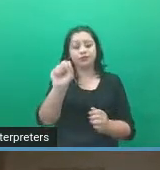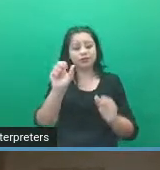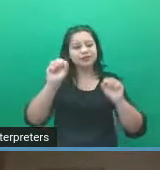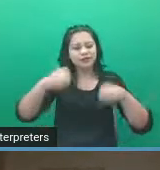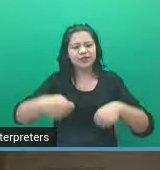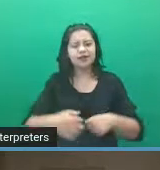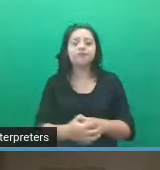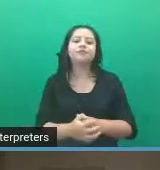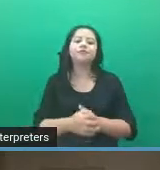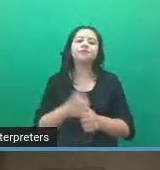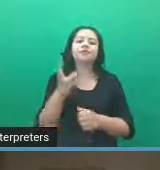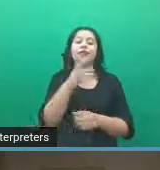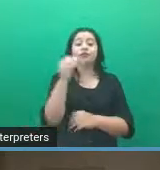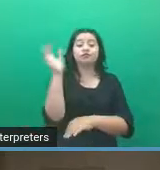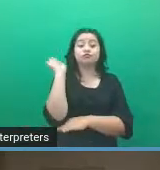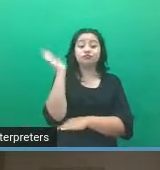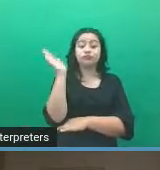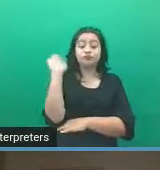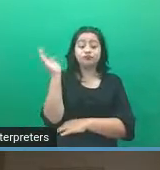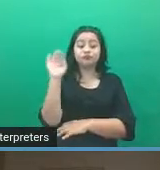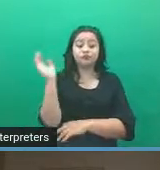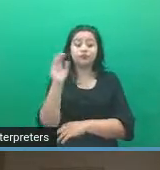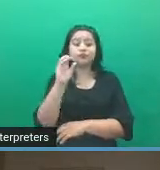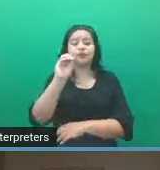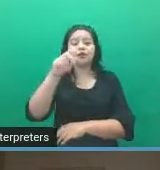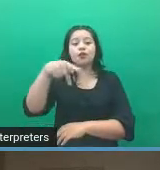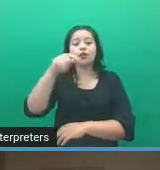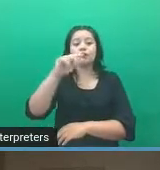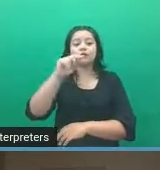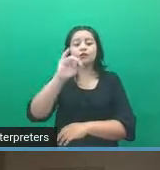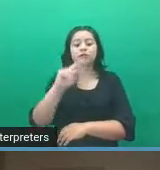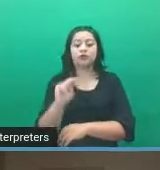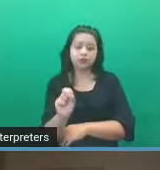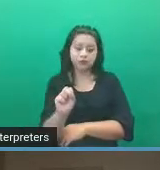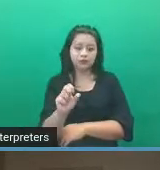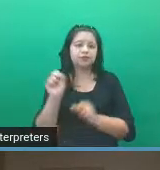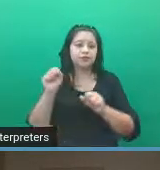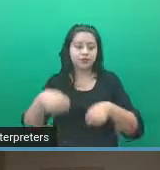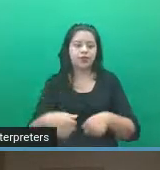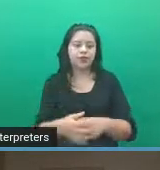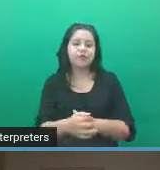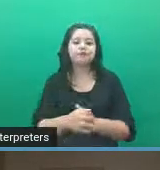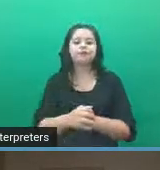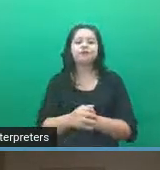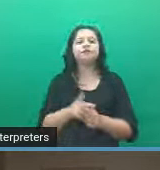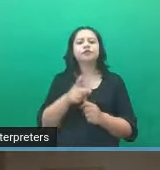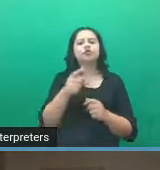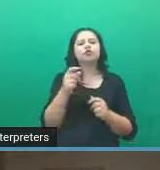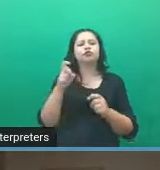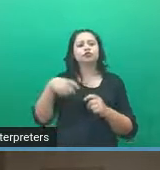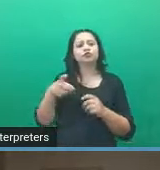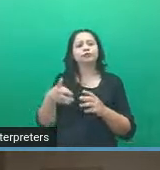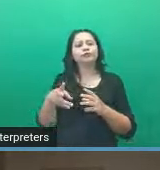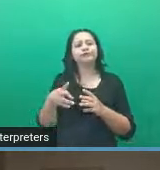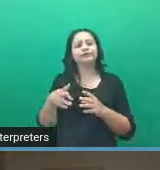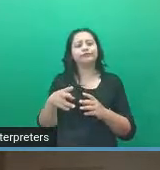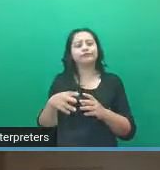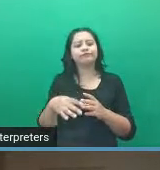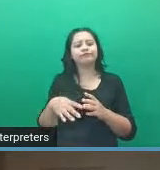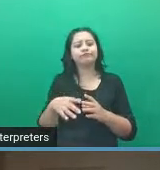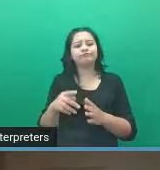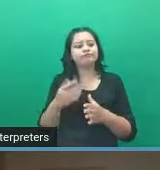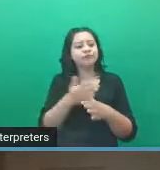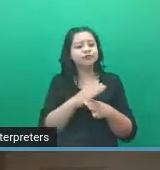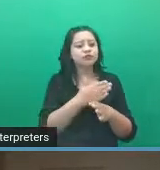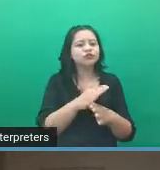options. Because whiteboards are often so at the core of collaborative process, you should be able to share your digital whiteboard online or export it.